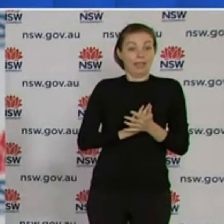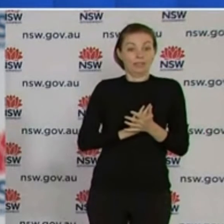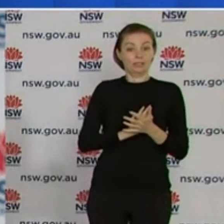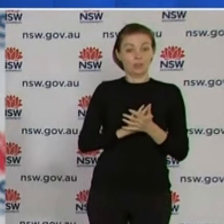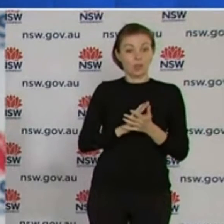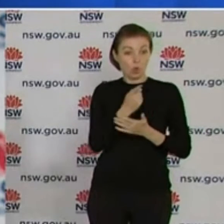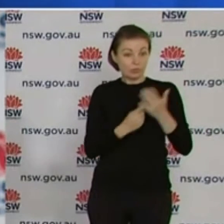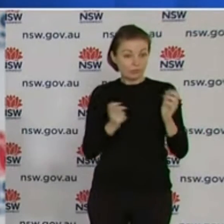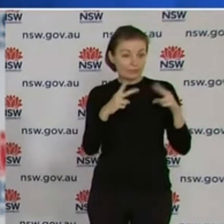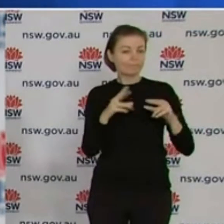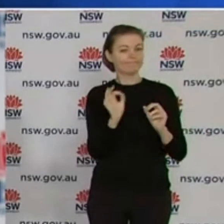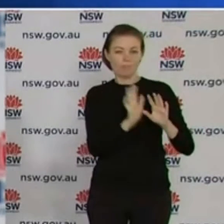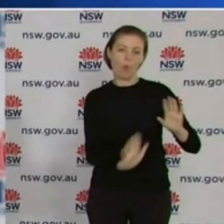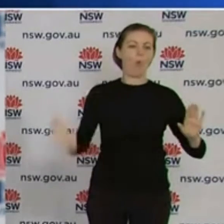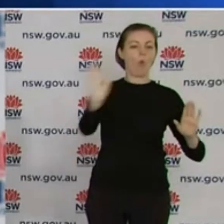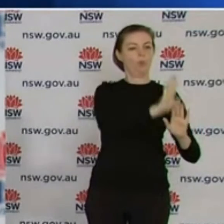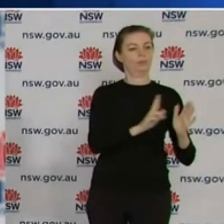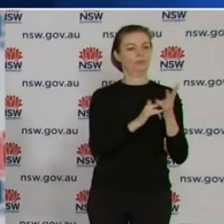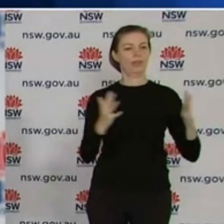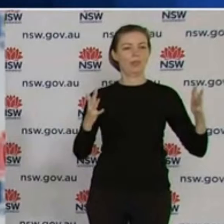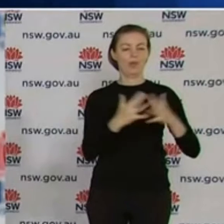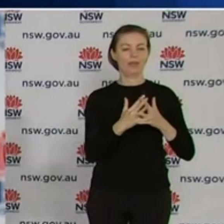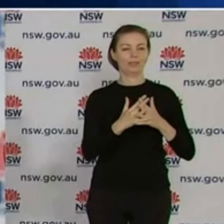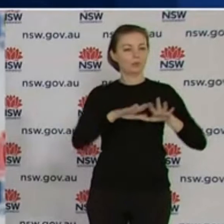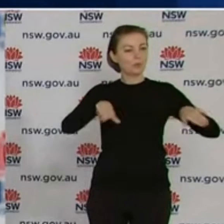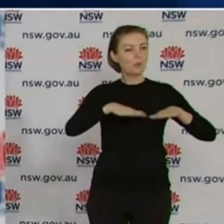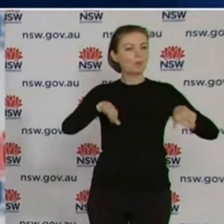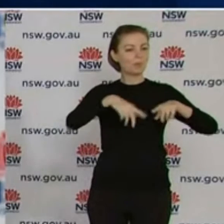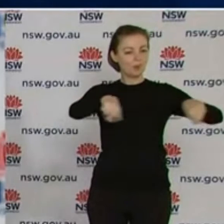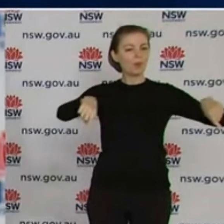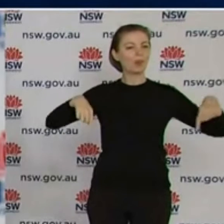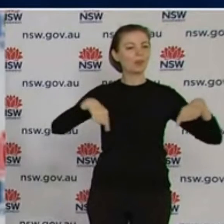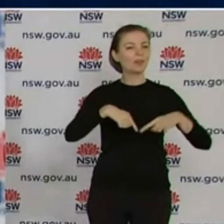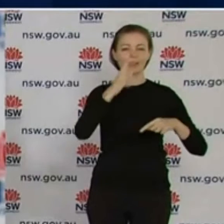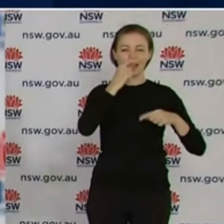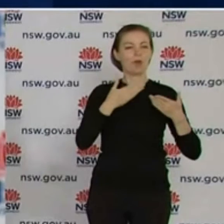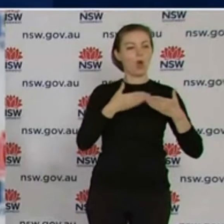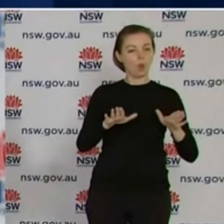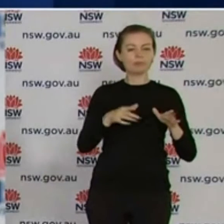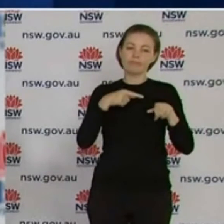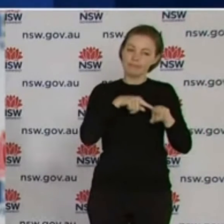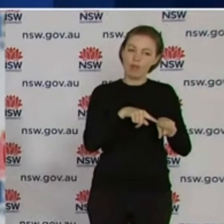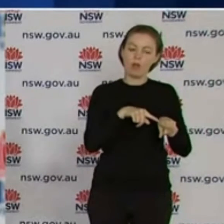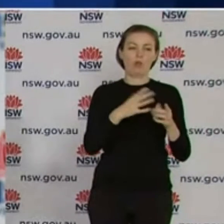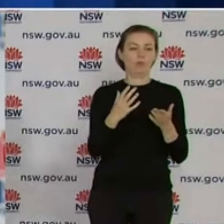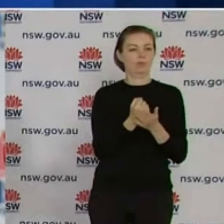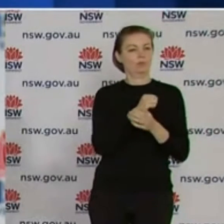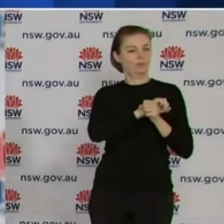in Greater Sydney, but across New South Wales, will be able to have COVID safety plans and open. Also,